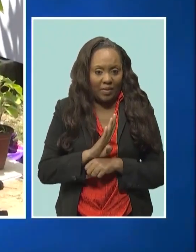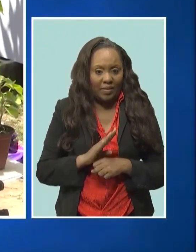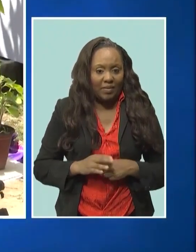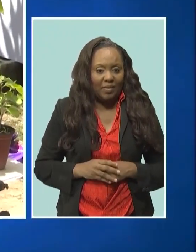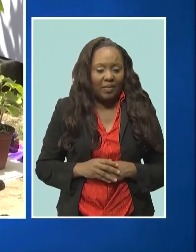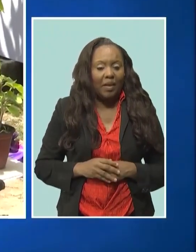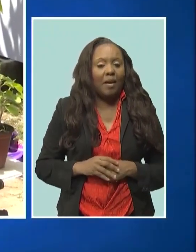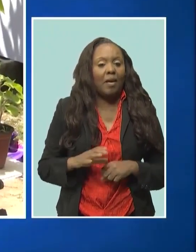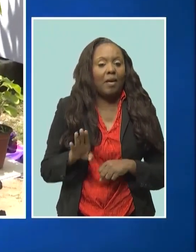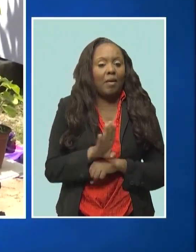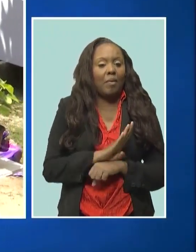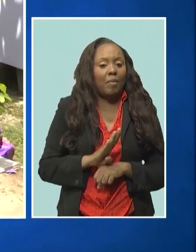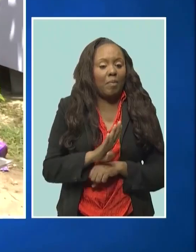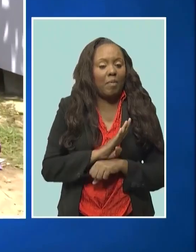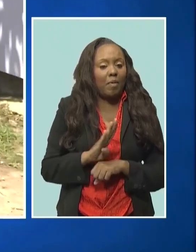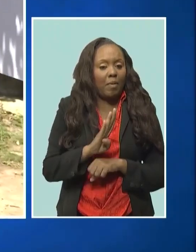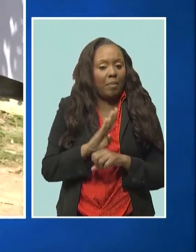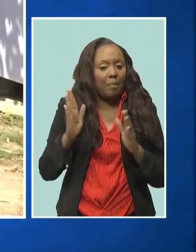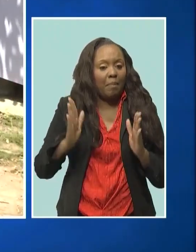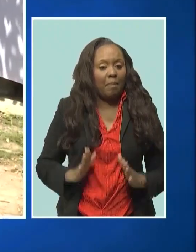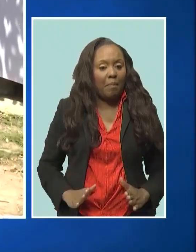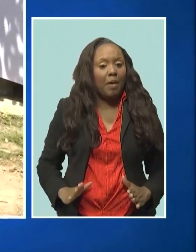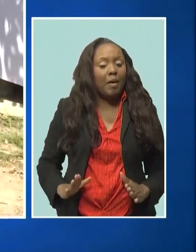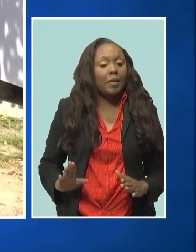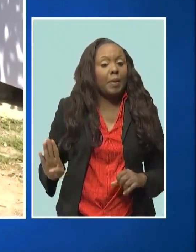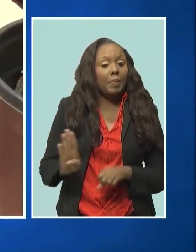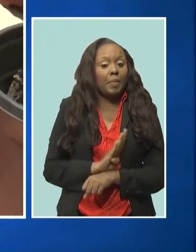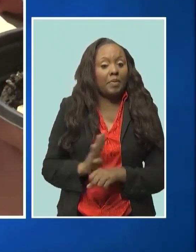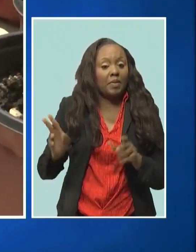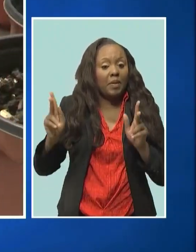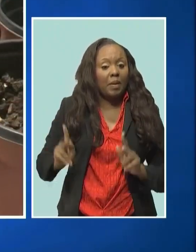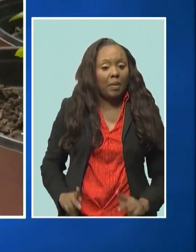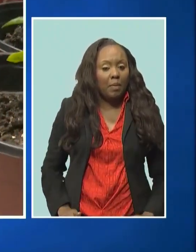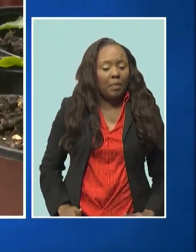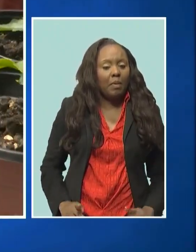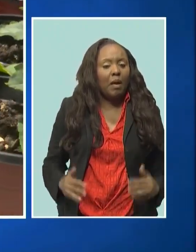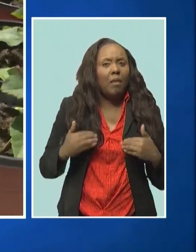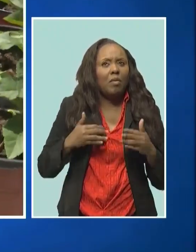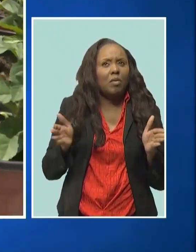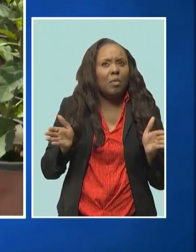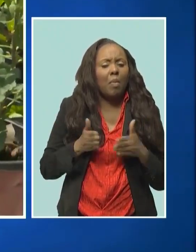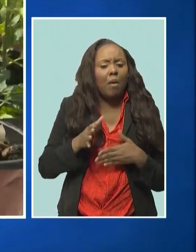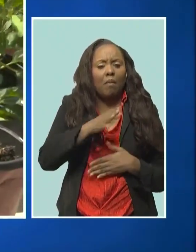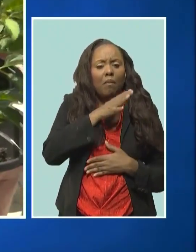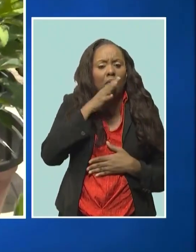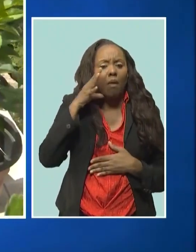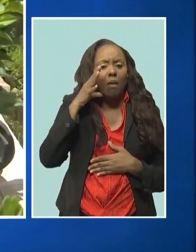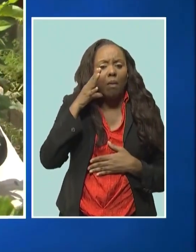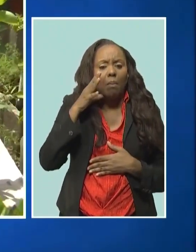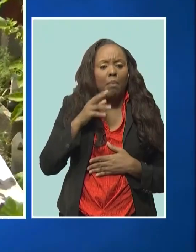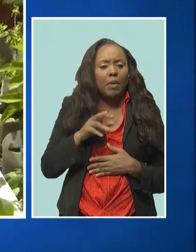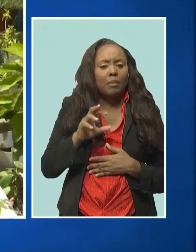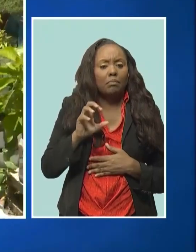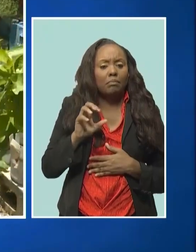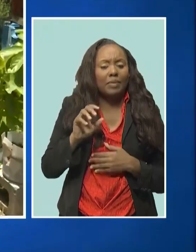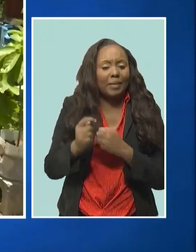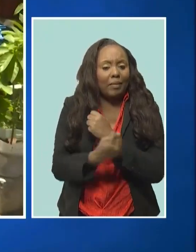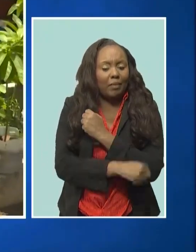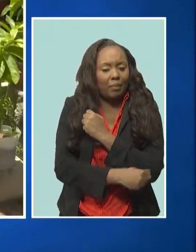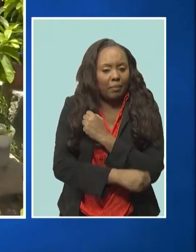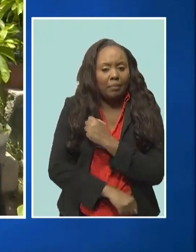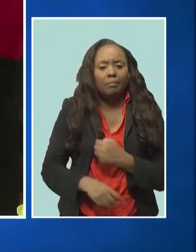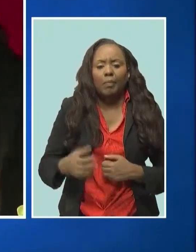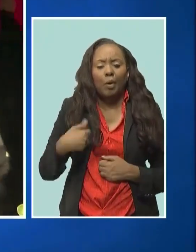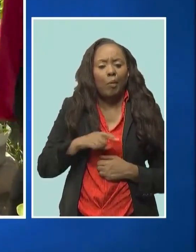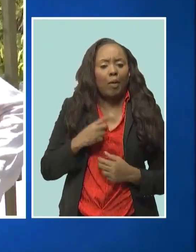Barbadian entrepreneur Dearberry Ford of Little Into Much Farm, a small farm in Redmond's Village, St. Thomas. Well, a business report